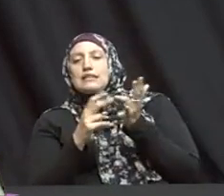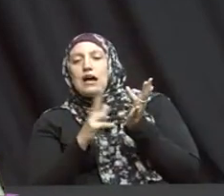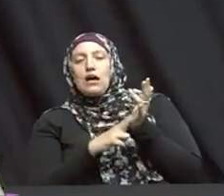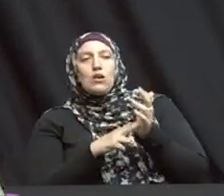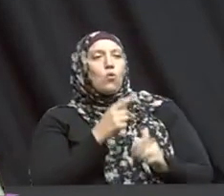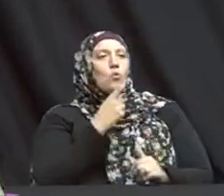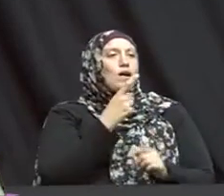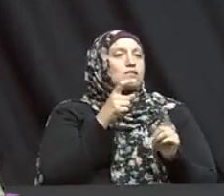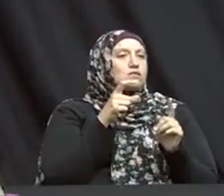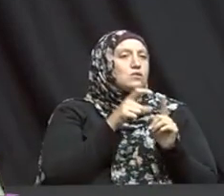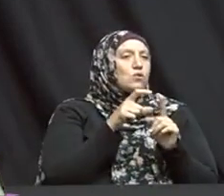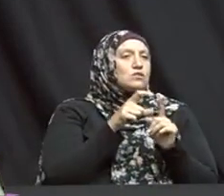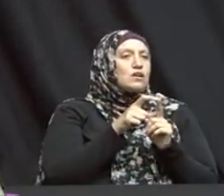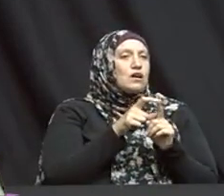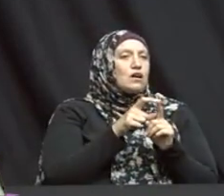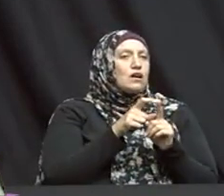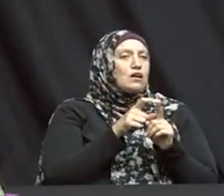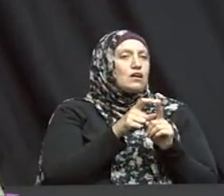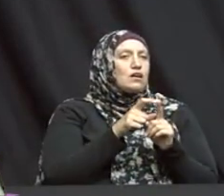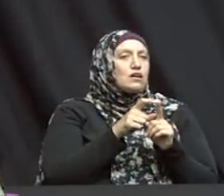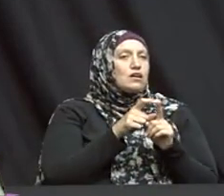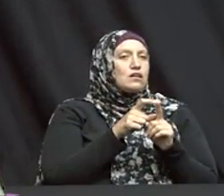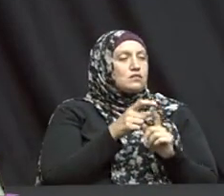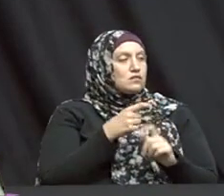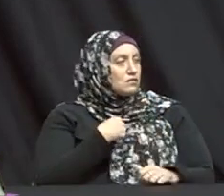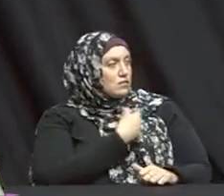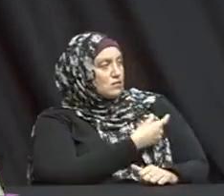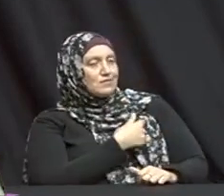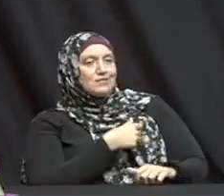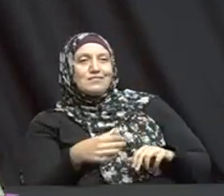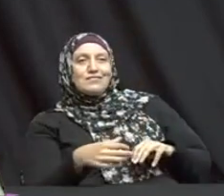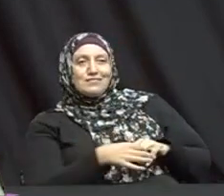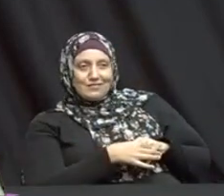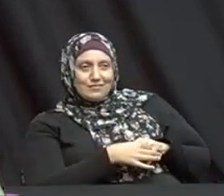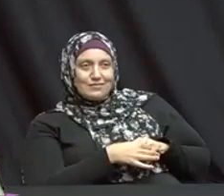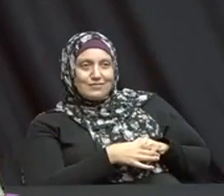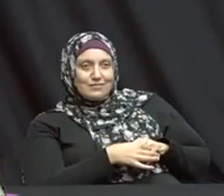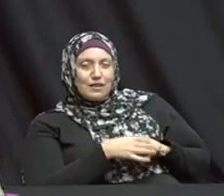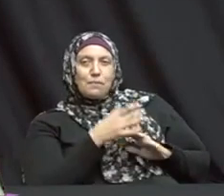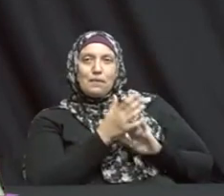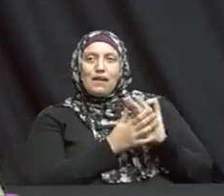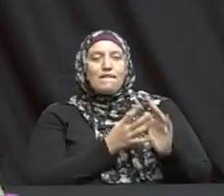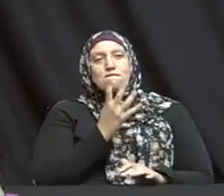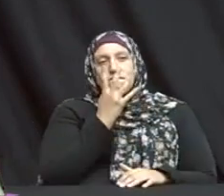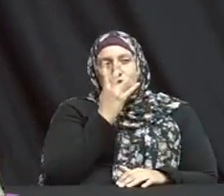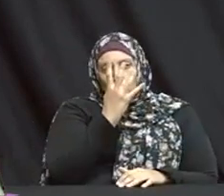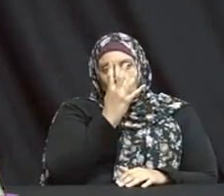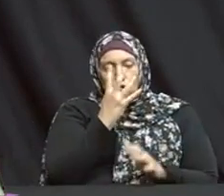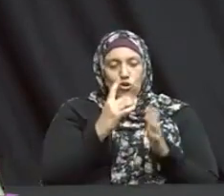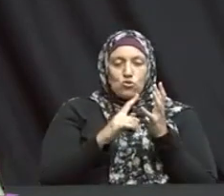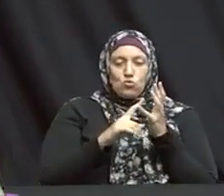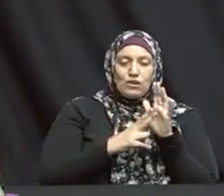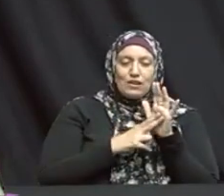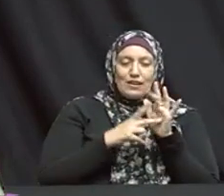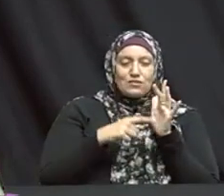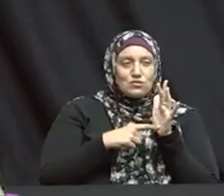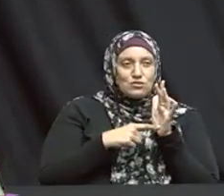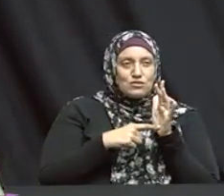and a spouse, there would be four unit holders with X number of units to